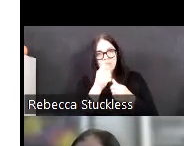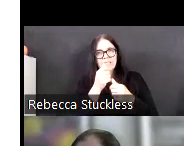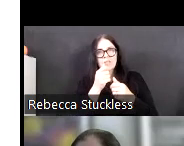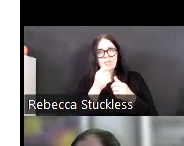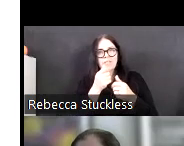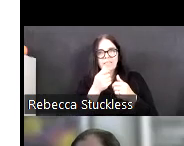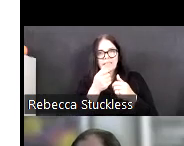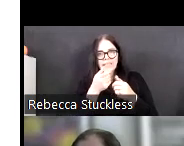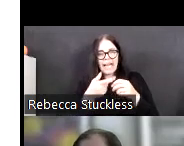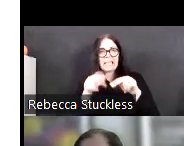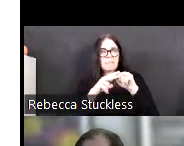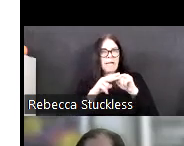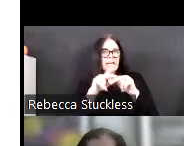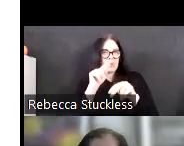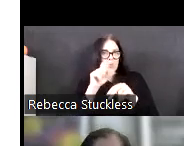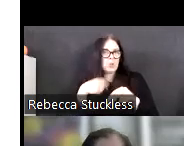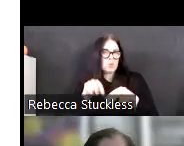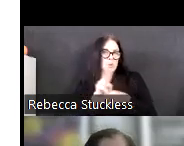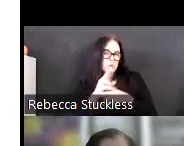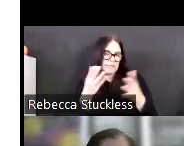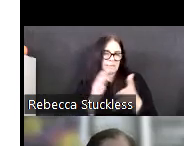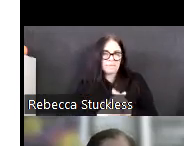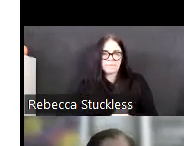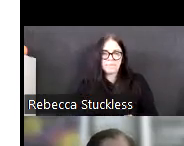expanding the tools that we're using.